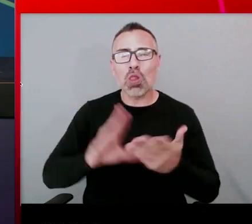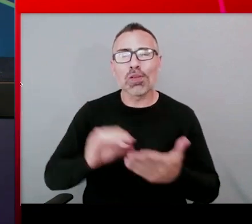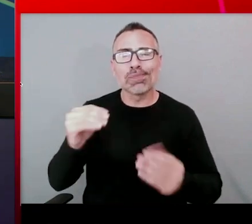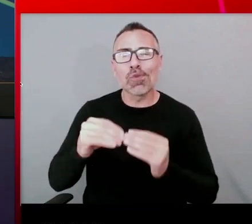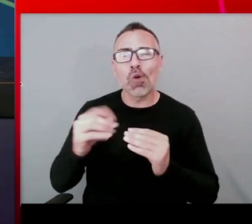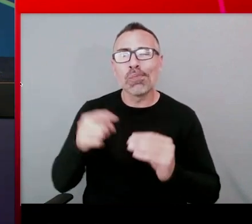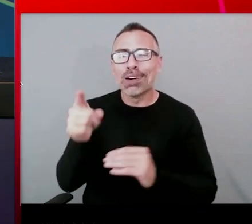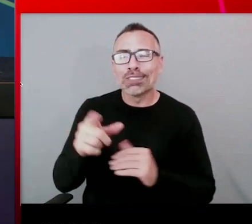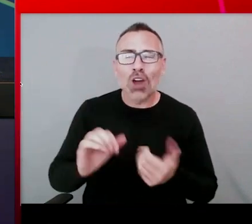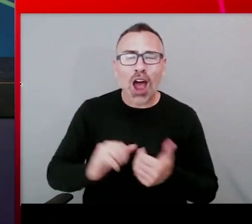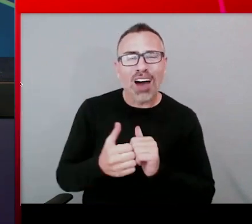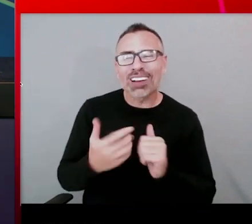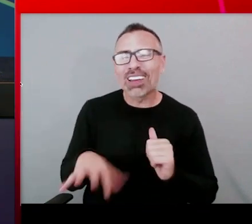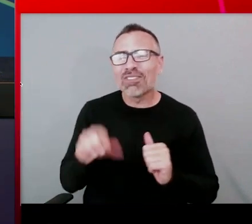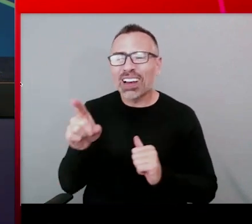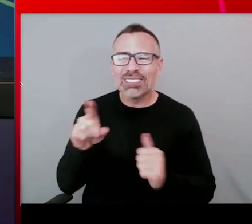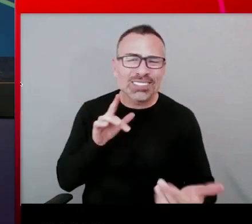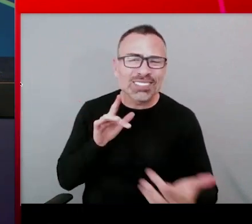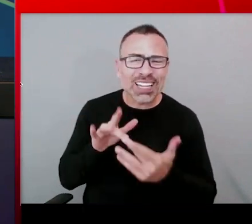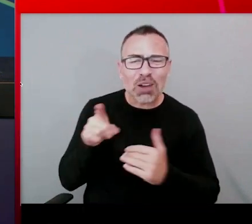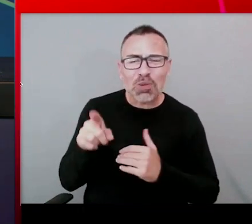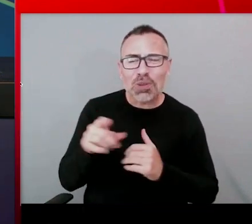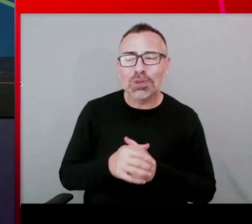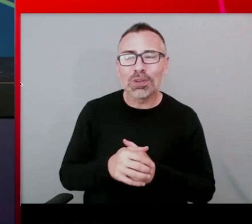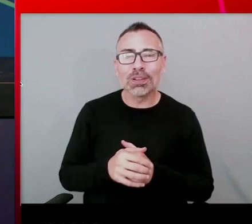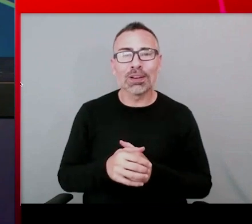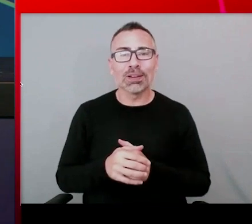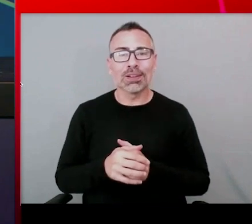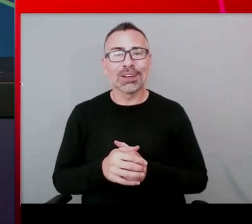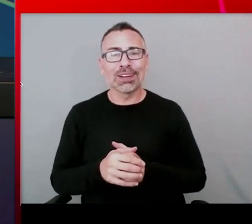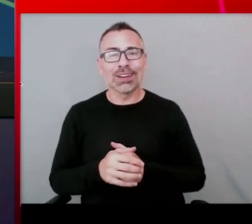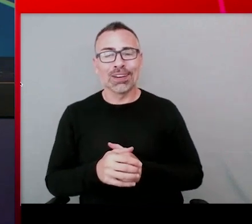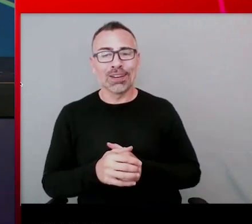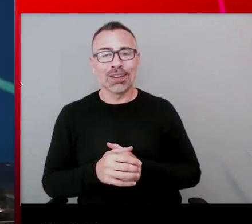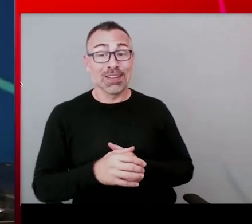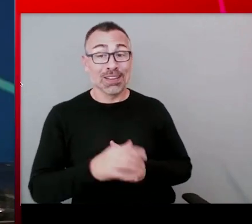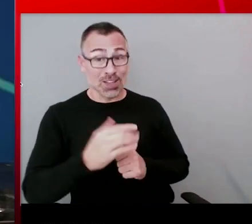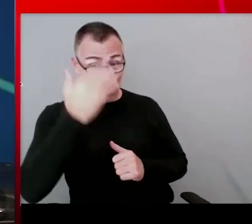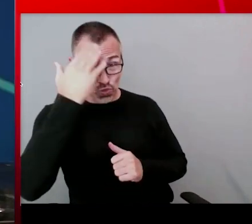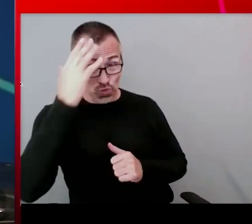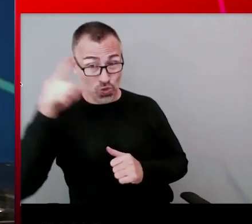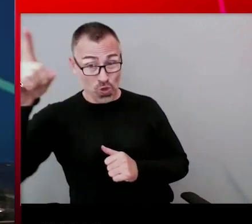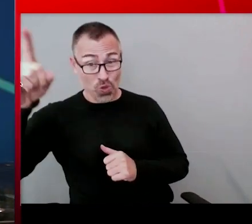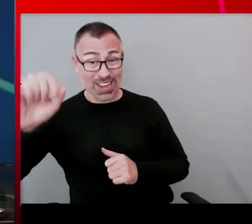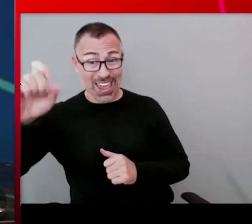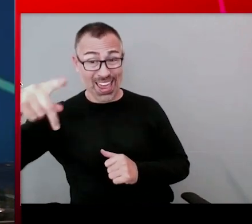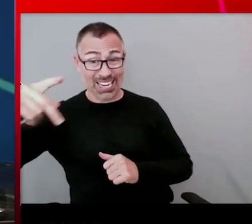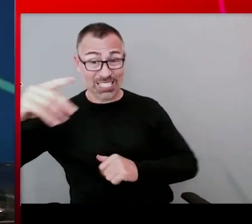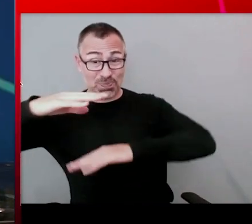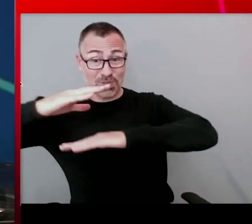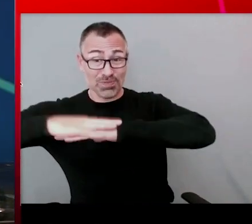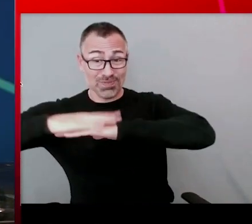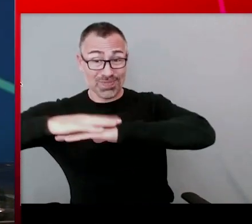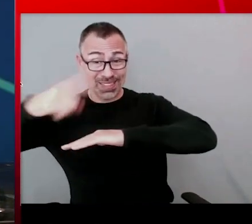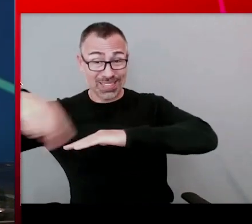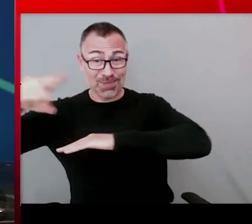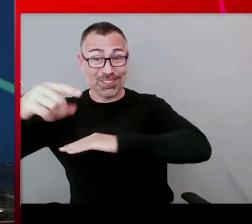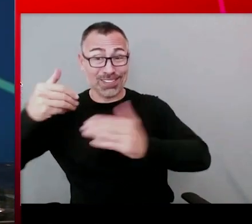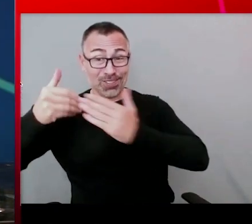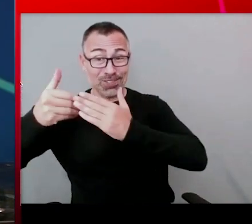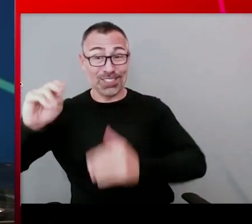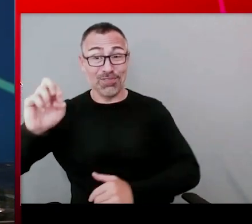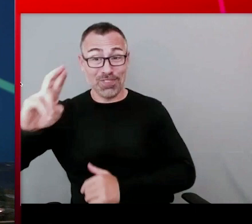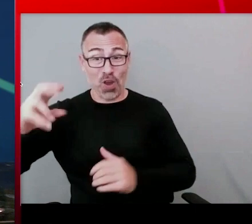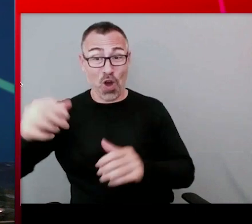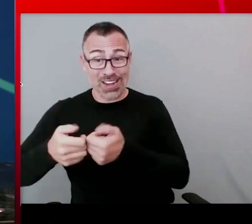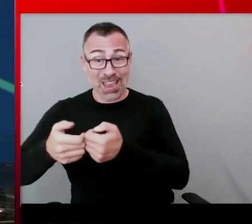and connect with you while they're here, or even afterwards? Where all the VR gaming stuff is, we're right next to that. If you have any trouble